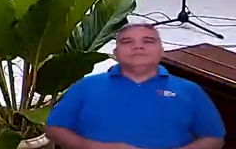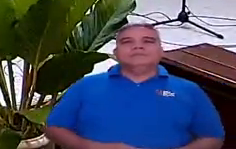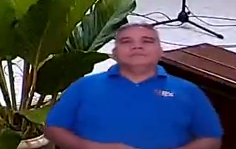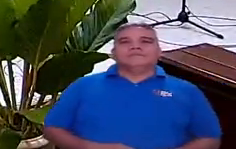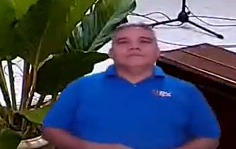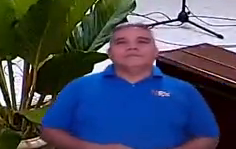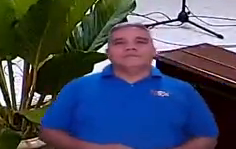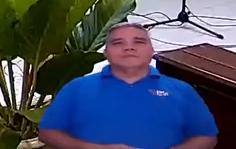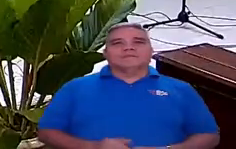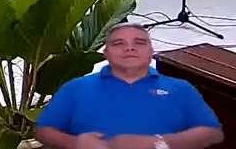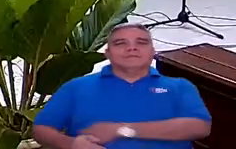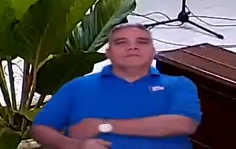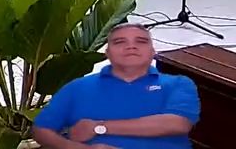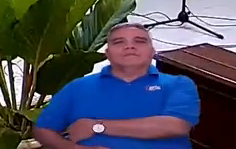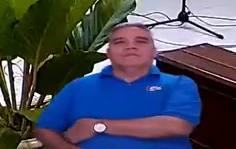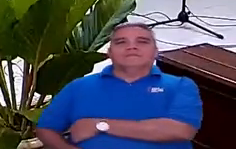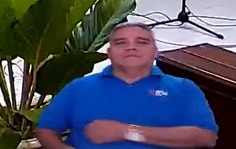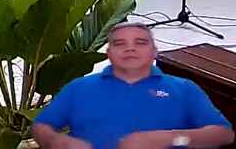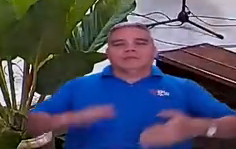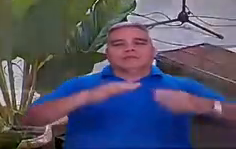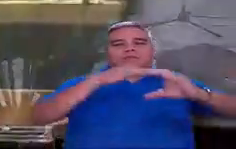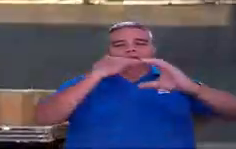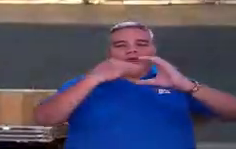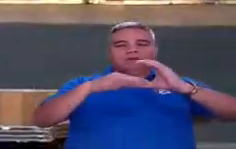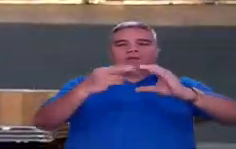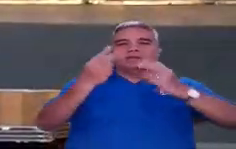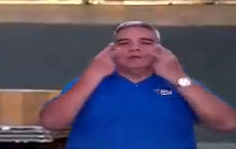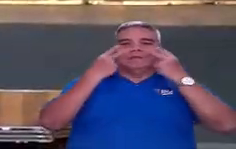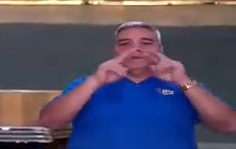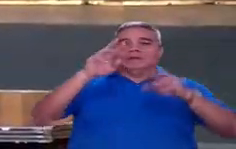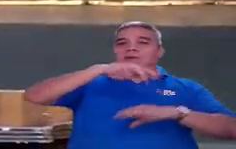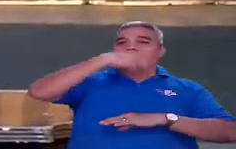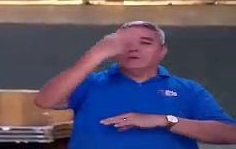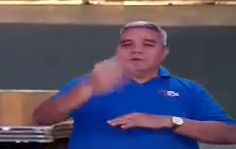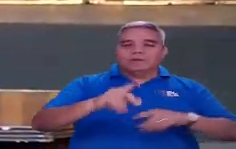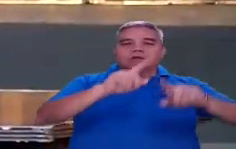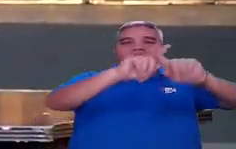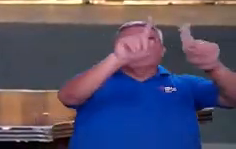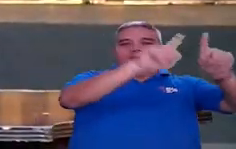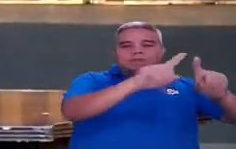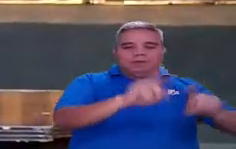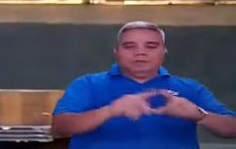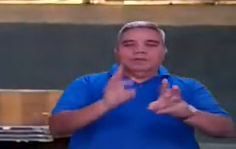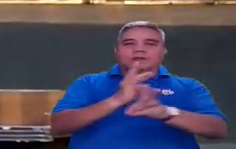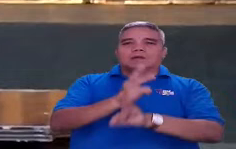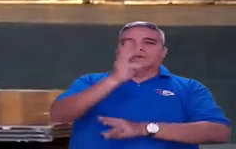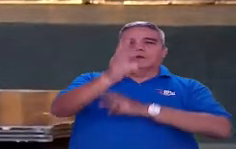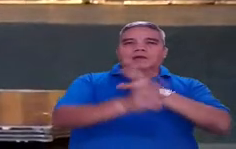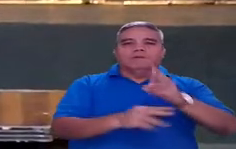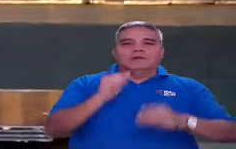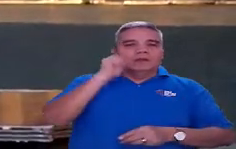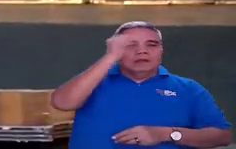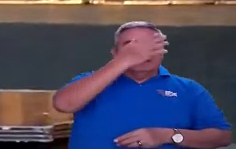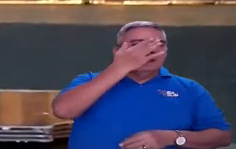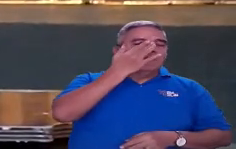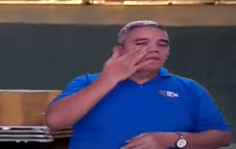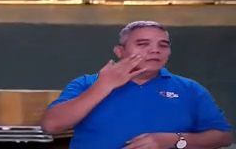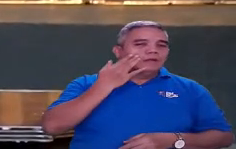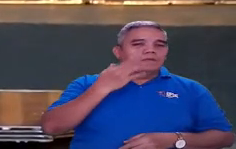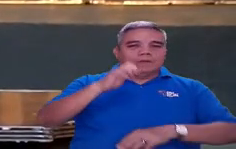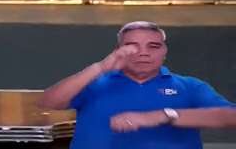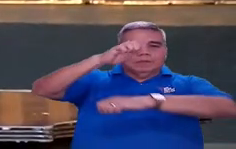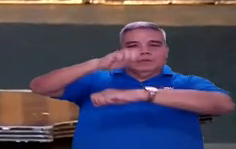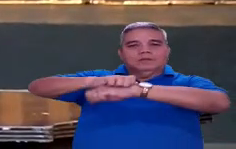regions beyond. To those that are tuning in online, we welcome you all from different parts of the world, from Africa,